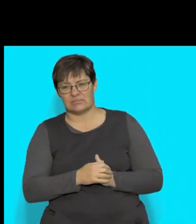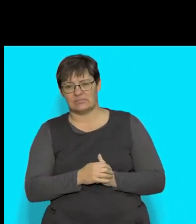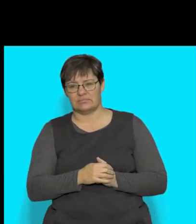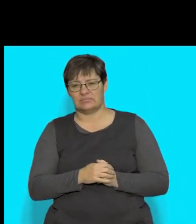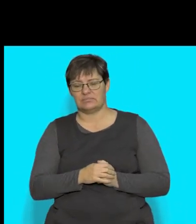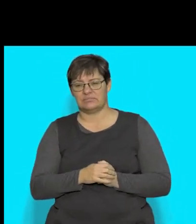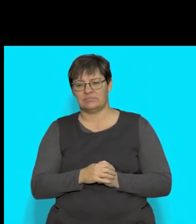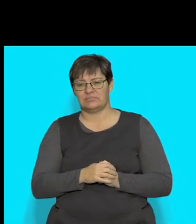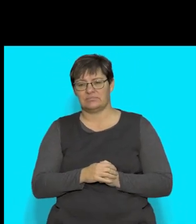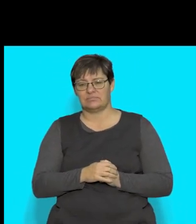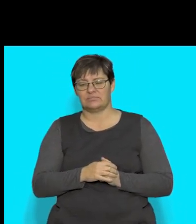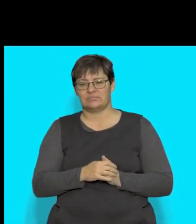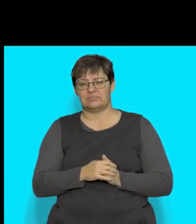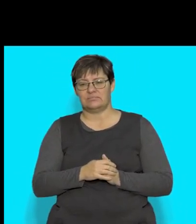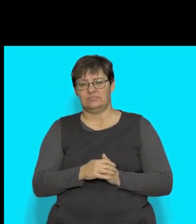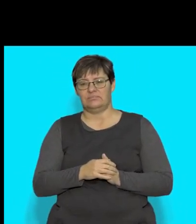the salt,